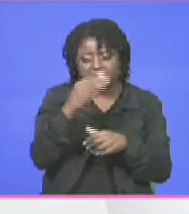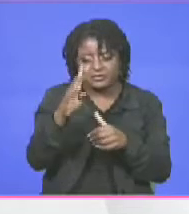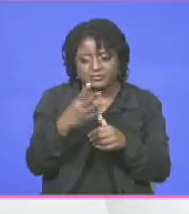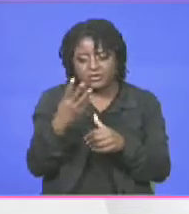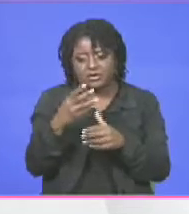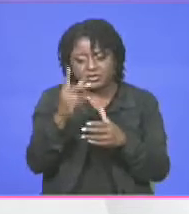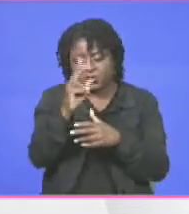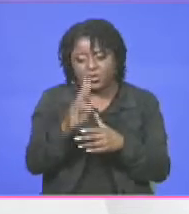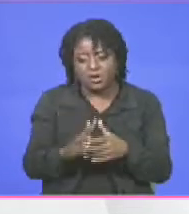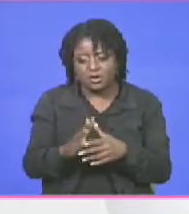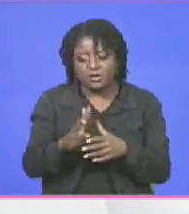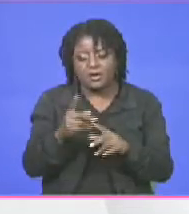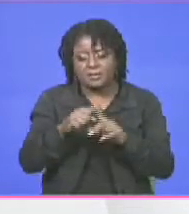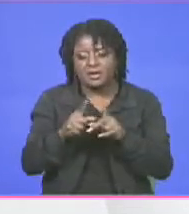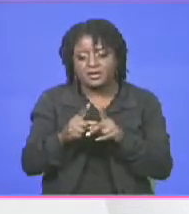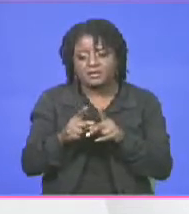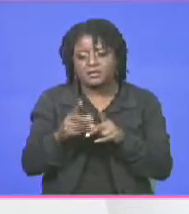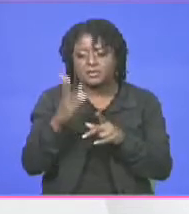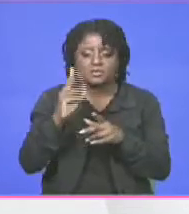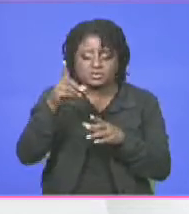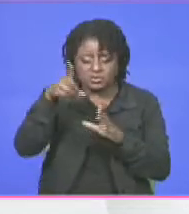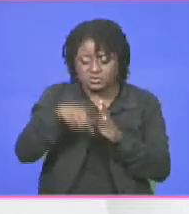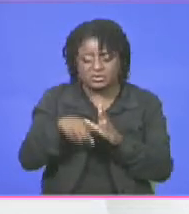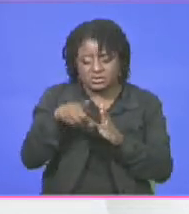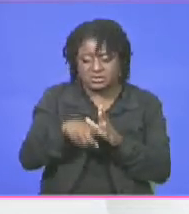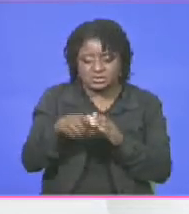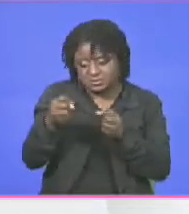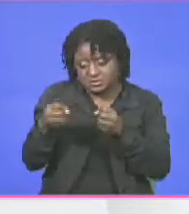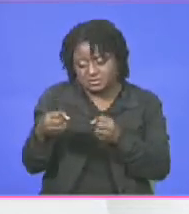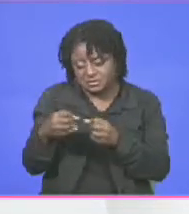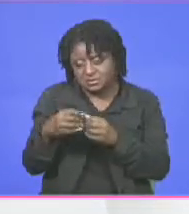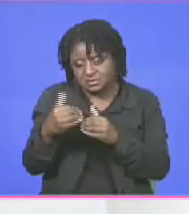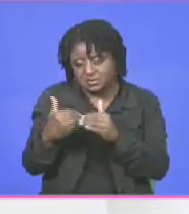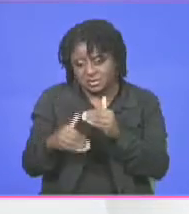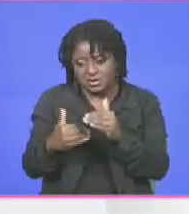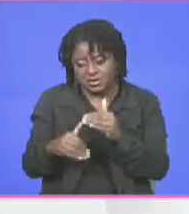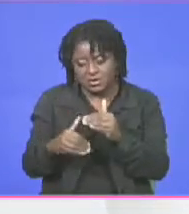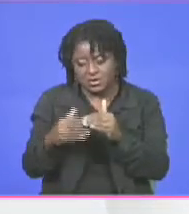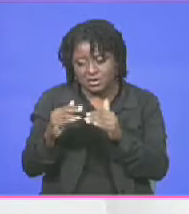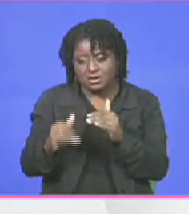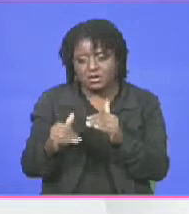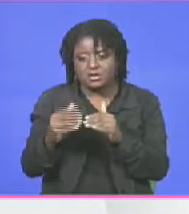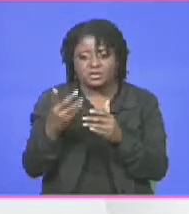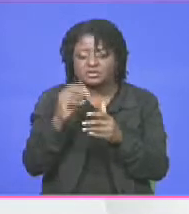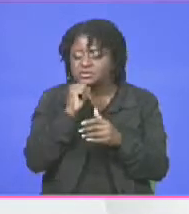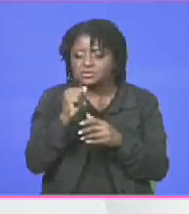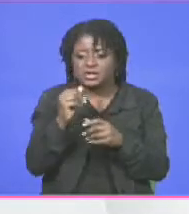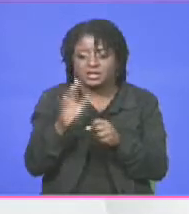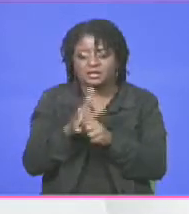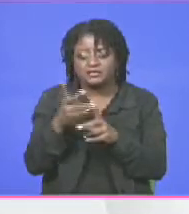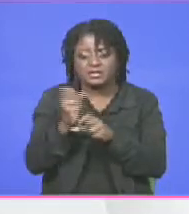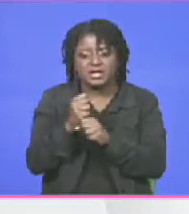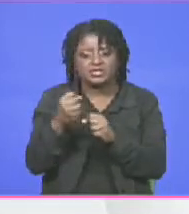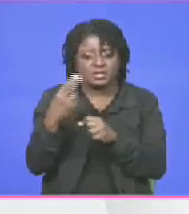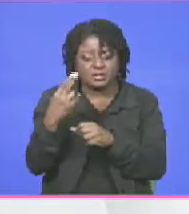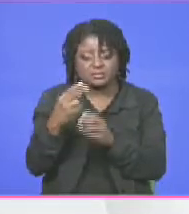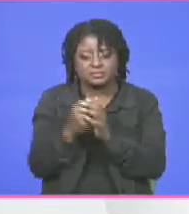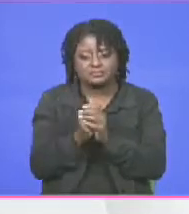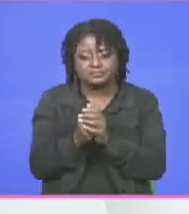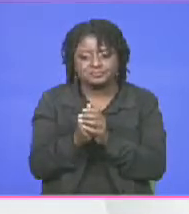catch up. And so it was just minor adjustments, just going over our plays again and the principles on what we want to do on